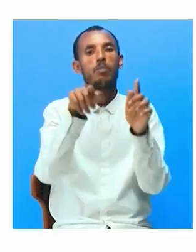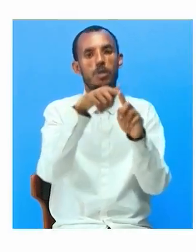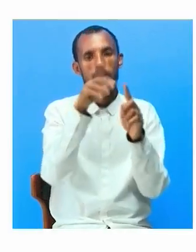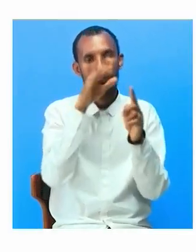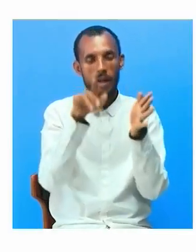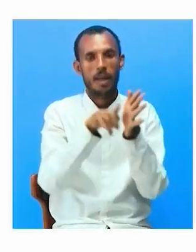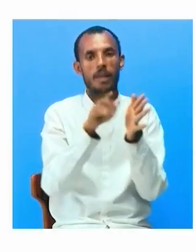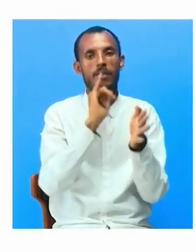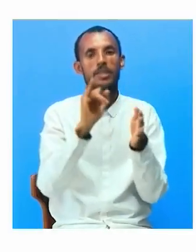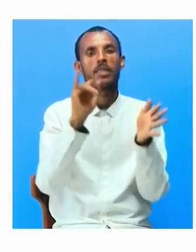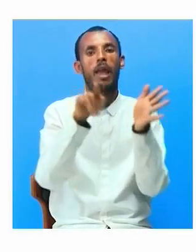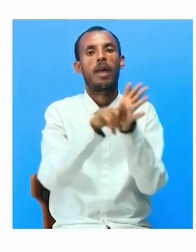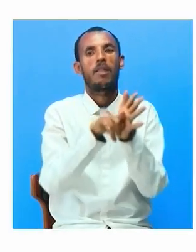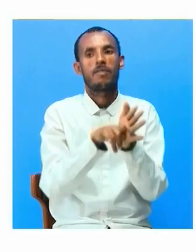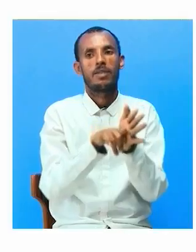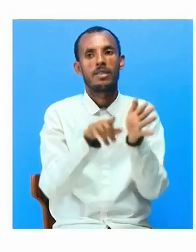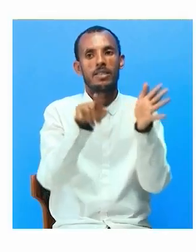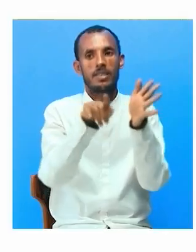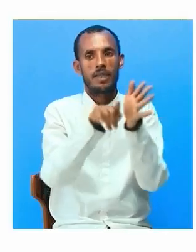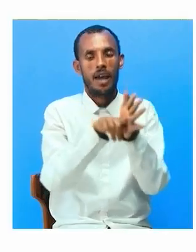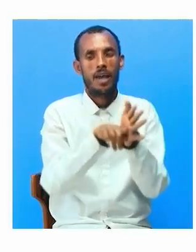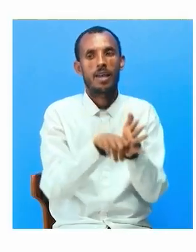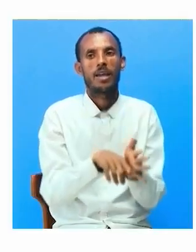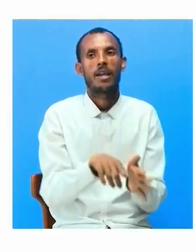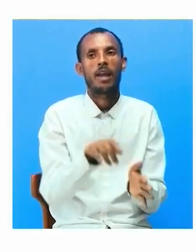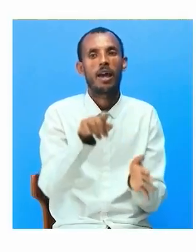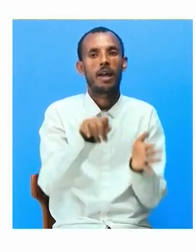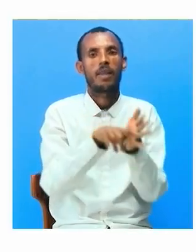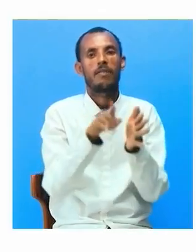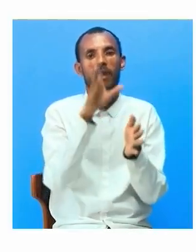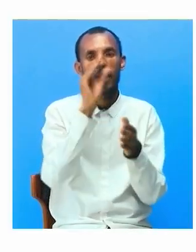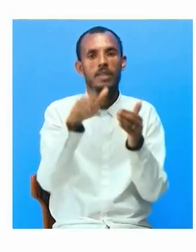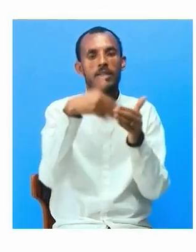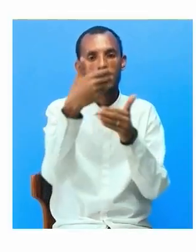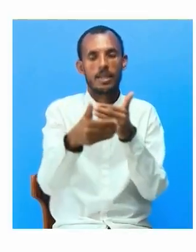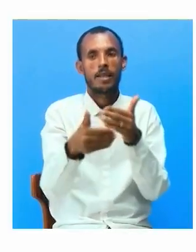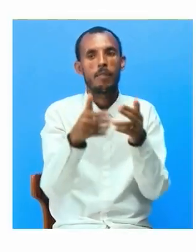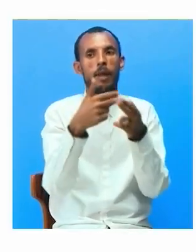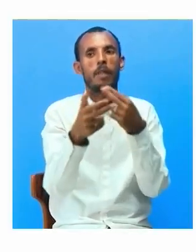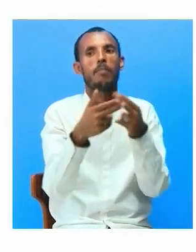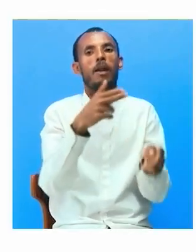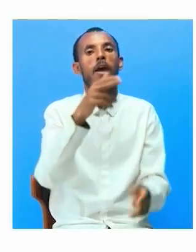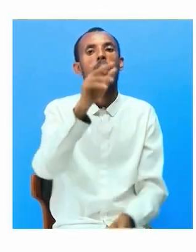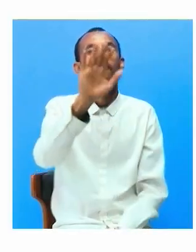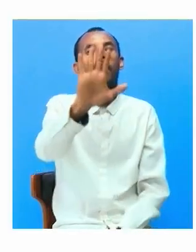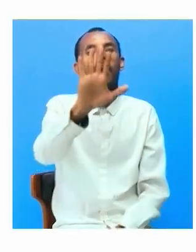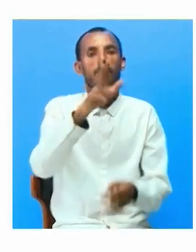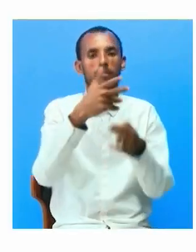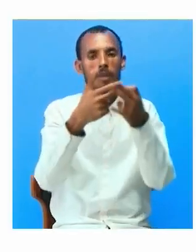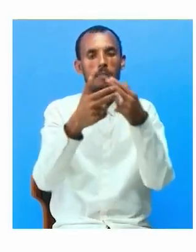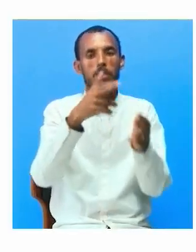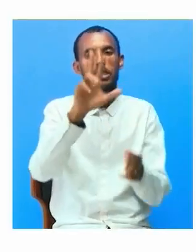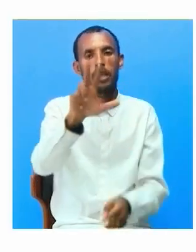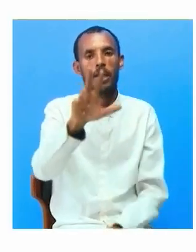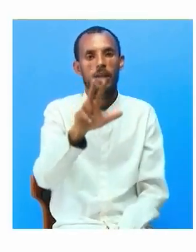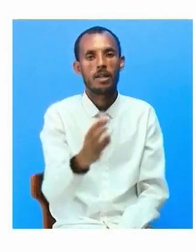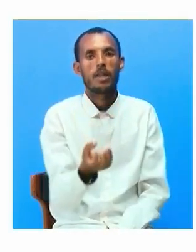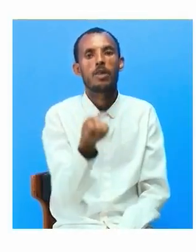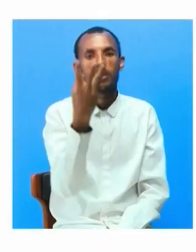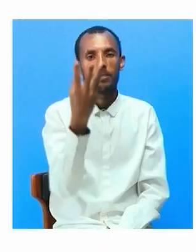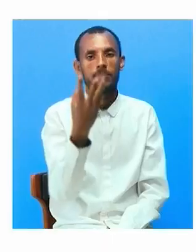is negative. So the sign of the product is negative, and then you multiply the number 5 and 3. 5 times 3